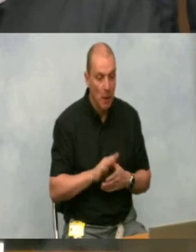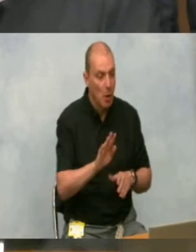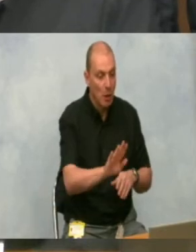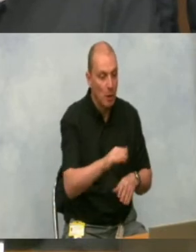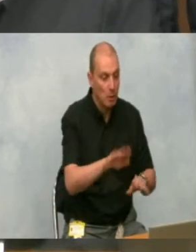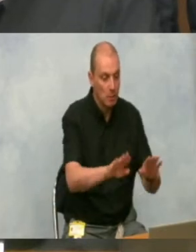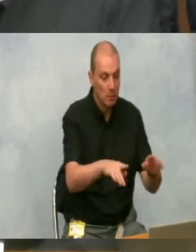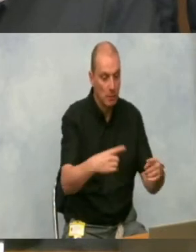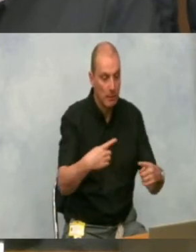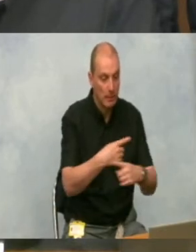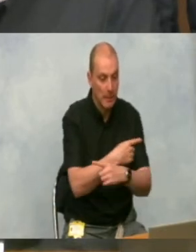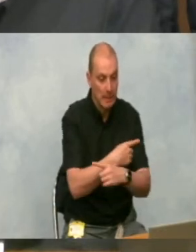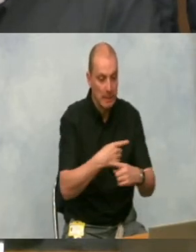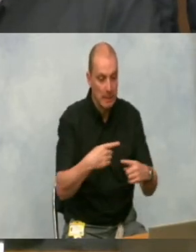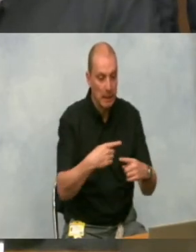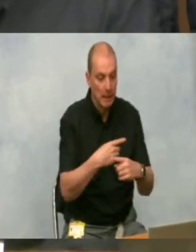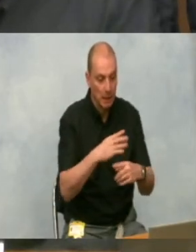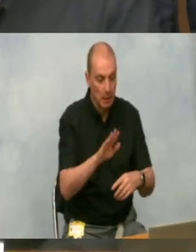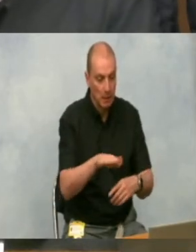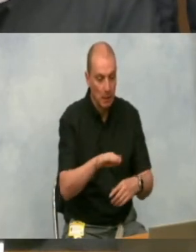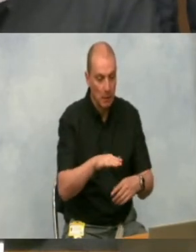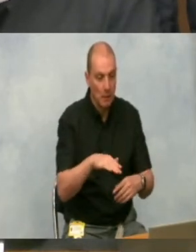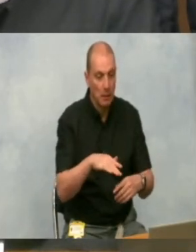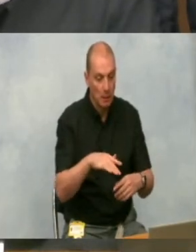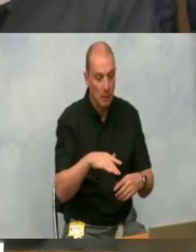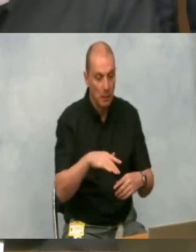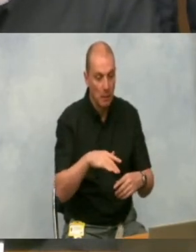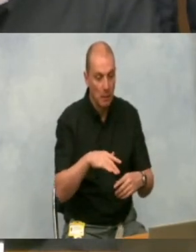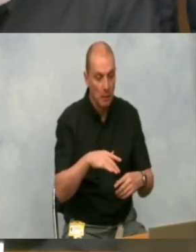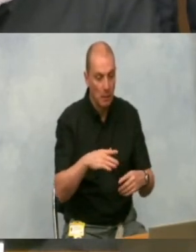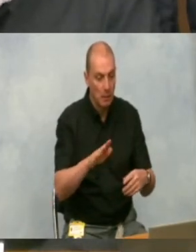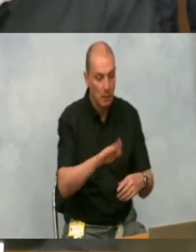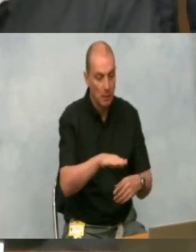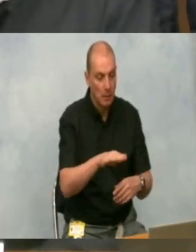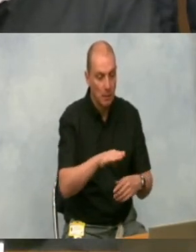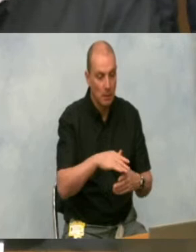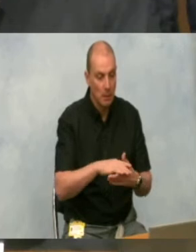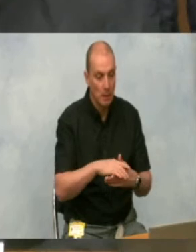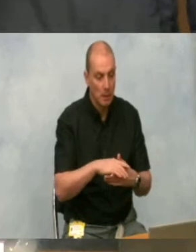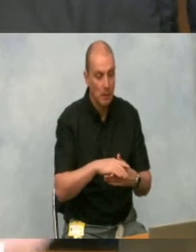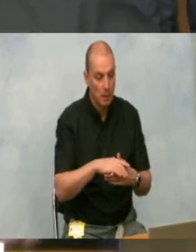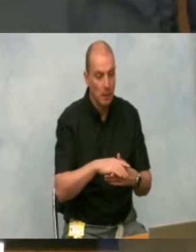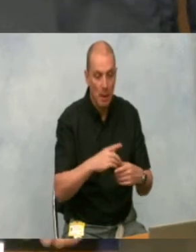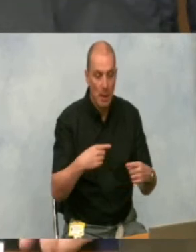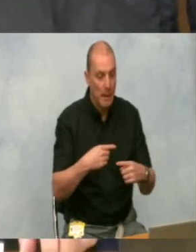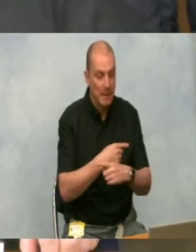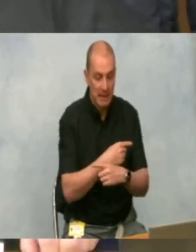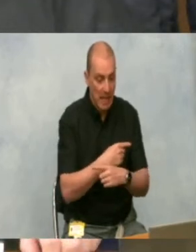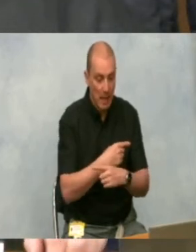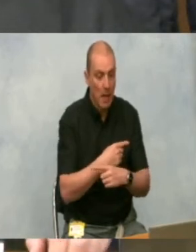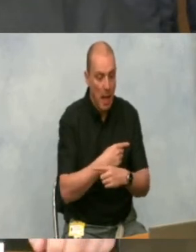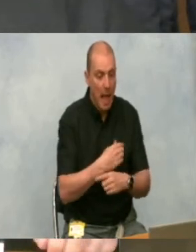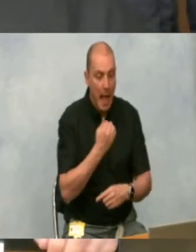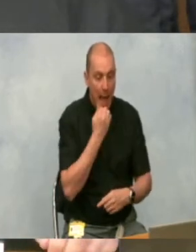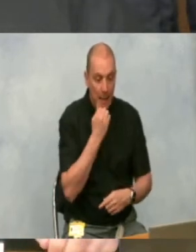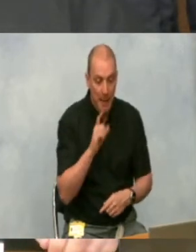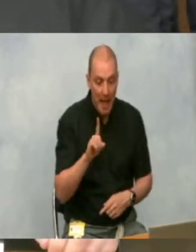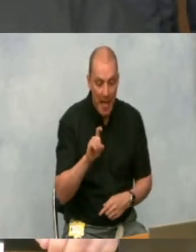pardon. Enhancement of the South Lanarkshire Council open market purchase scheme. Annette Finnan, please.